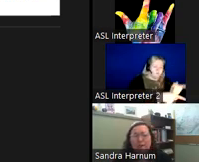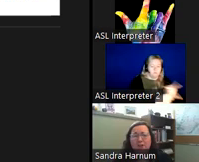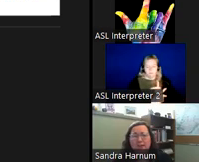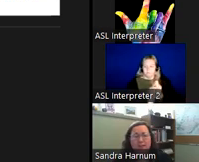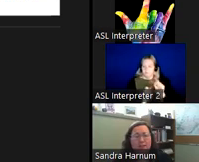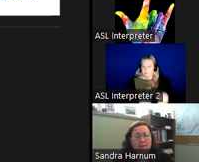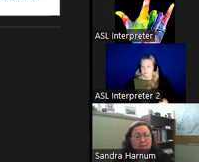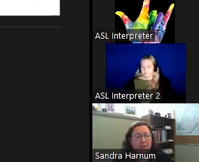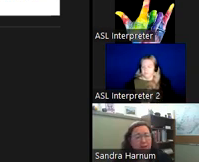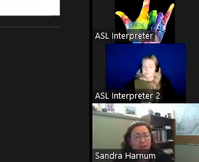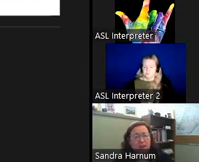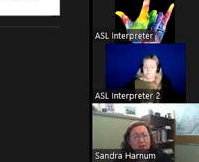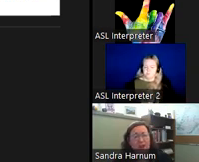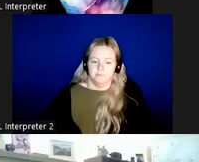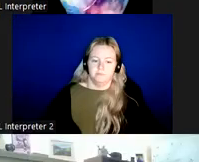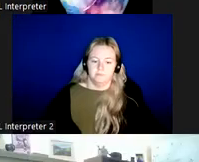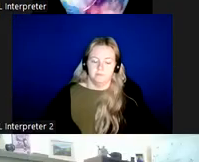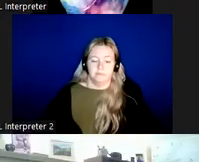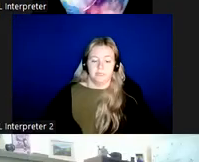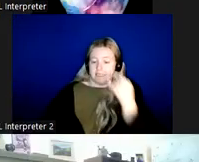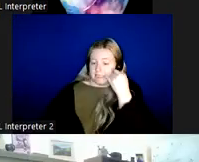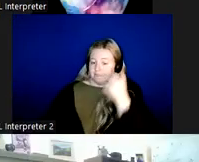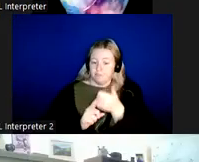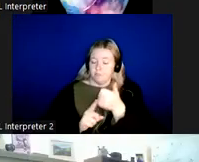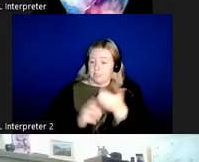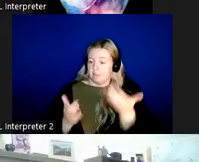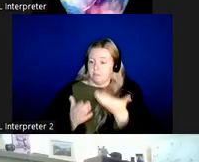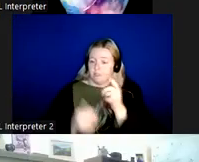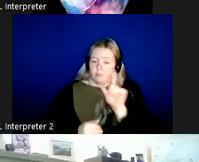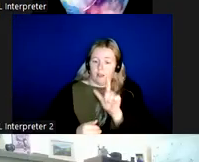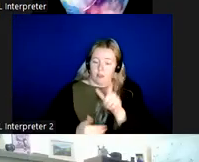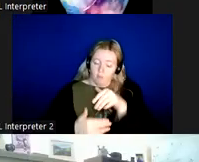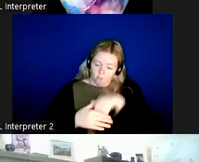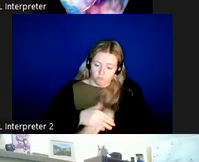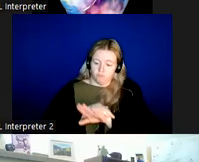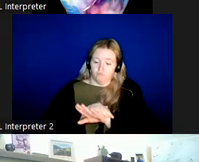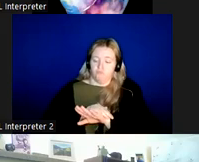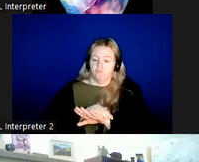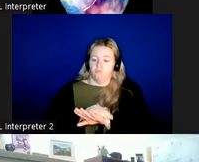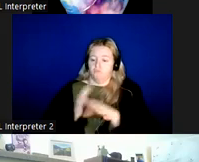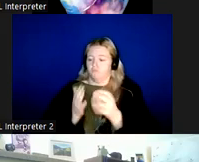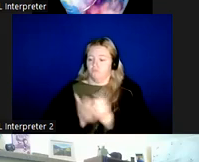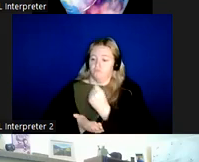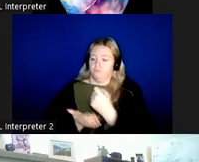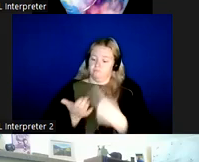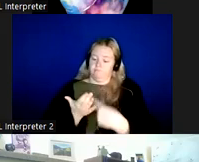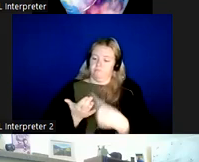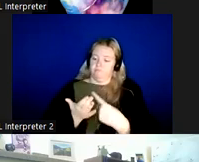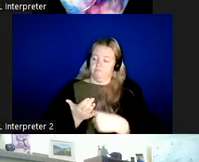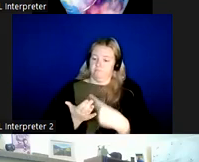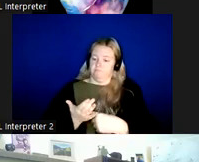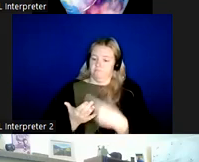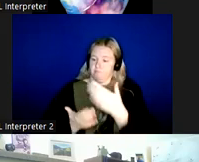Or if you're in the branch and you just want to pop by and kind of have a conversation with one of the libraries on the